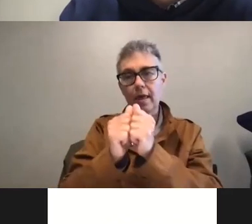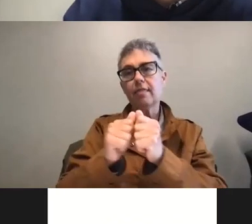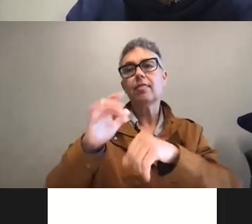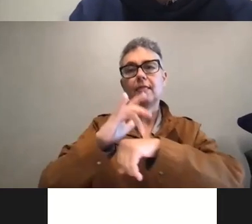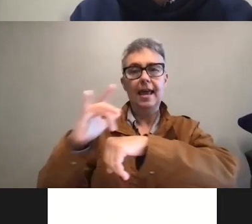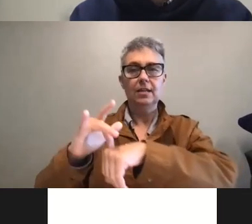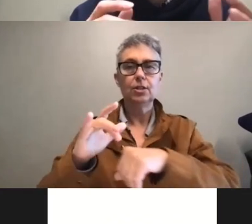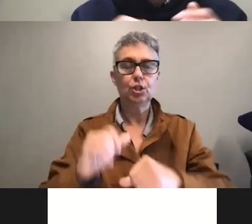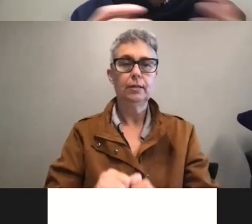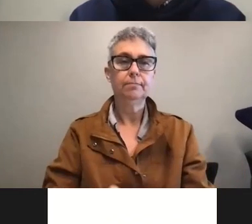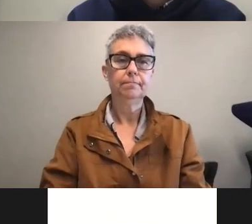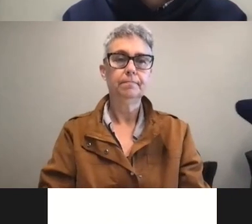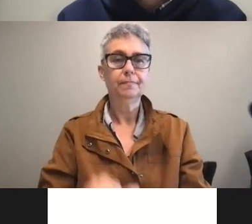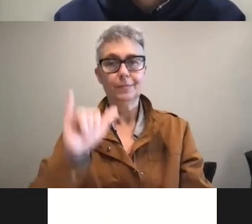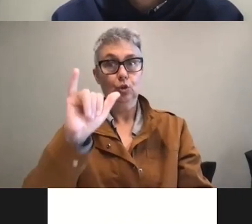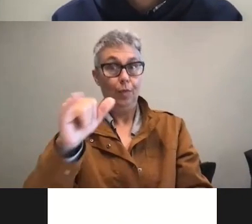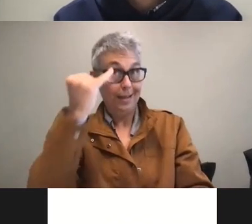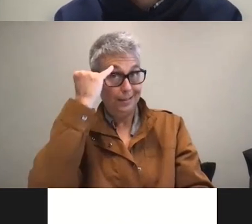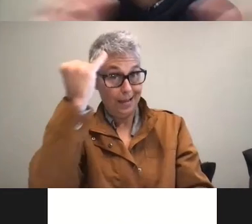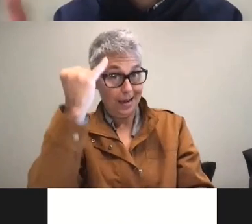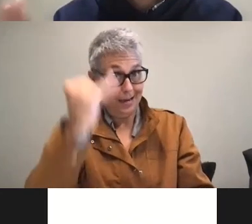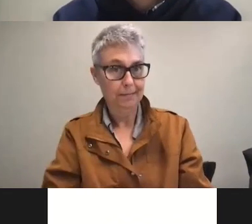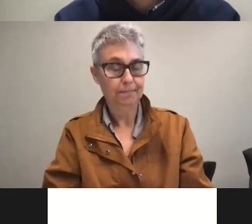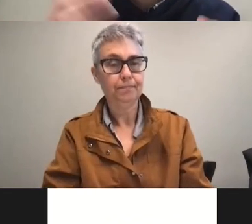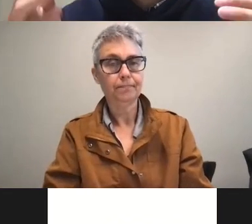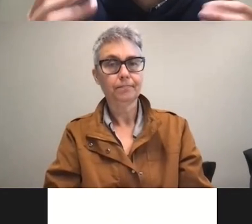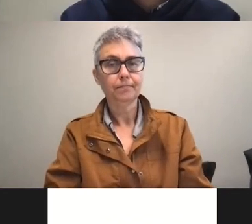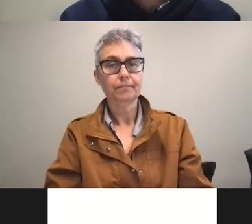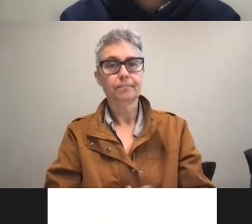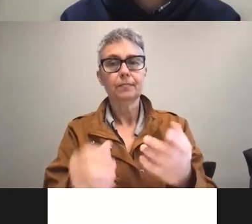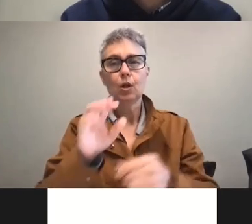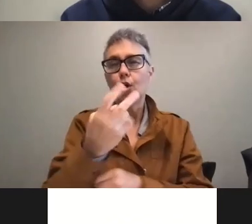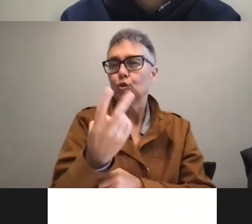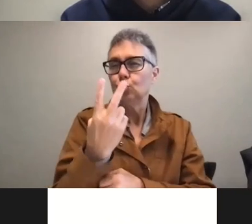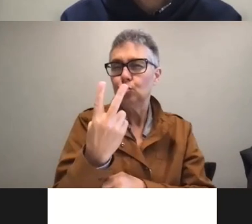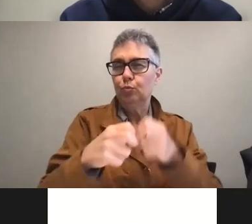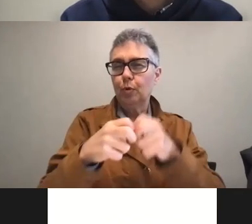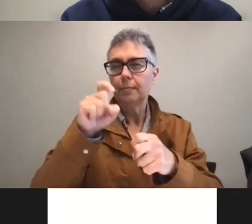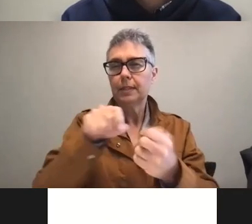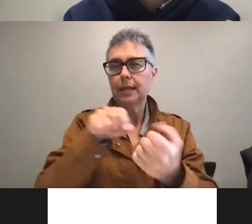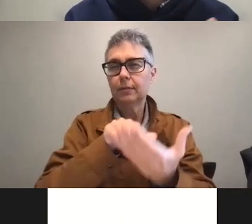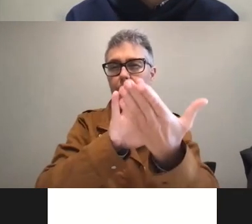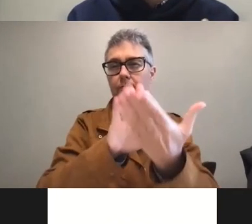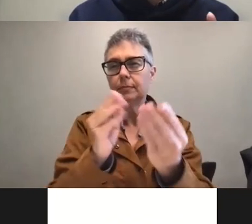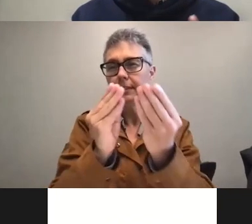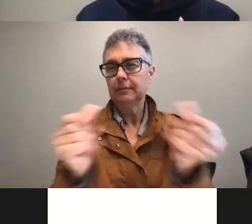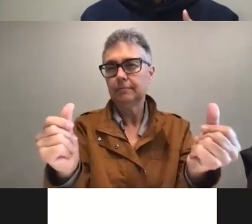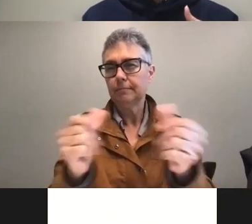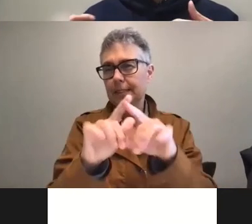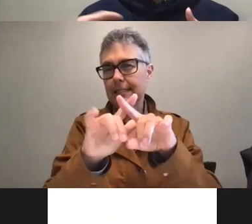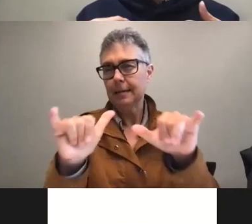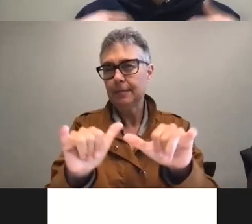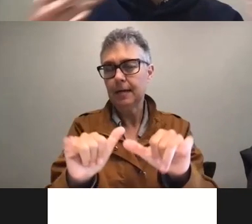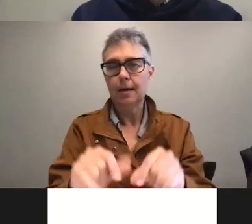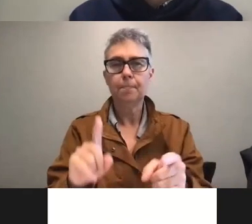So that's the idea, and these are the two problems that we need to address in order to kind of